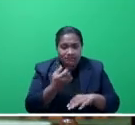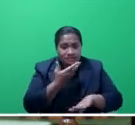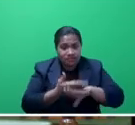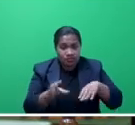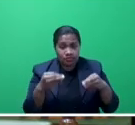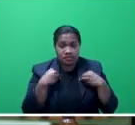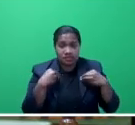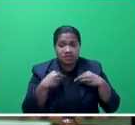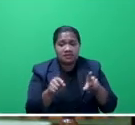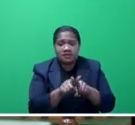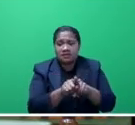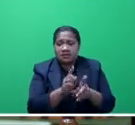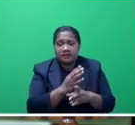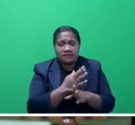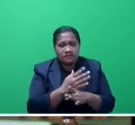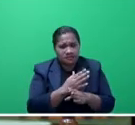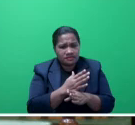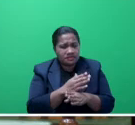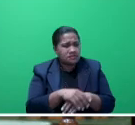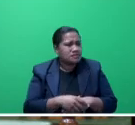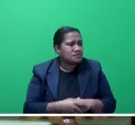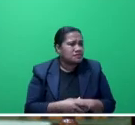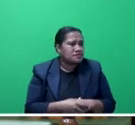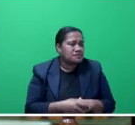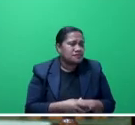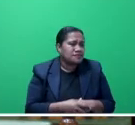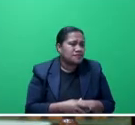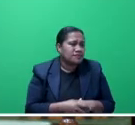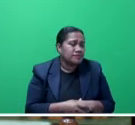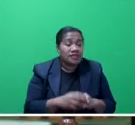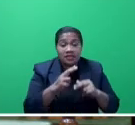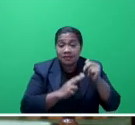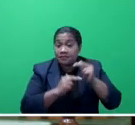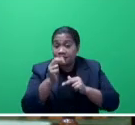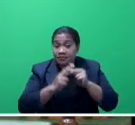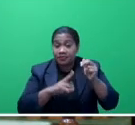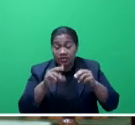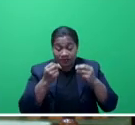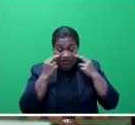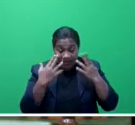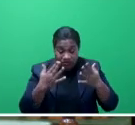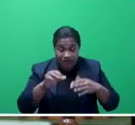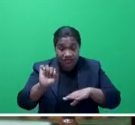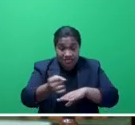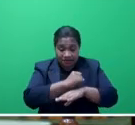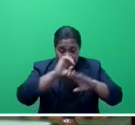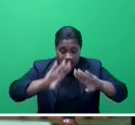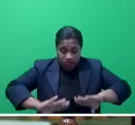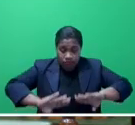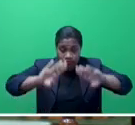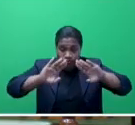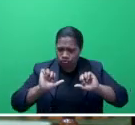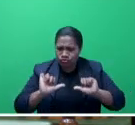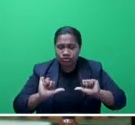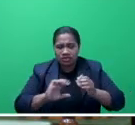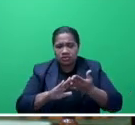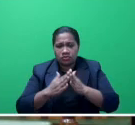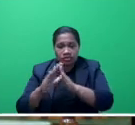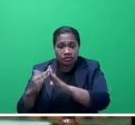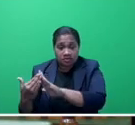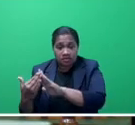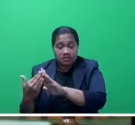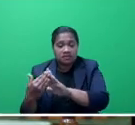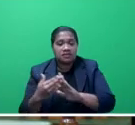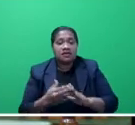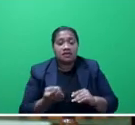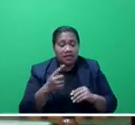fish processing at the community level in maritime regions, the building of nature-based seawalls to protect coastal communities, and conservation-based